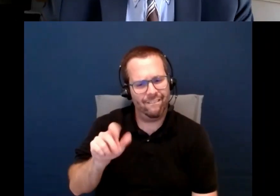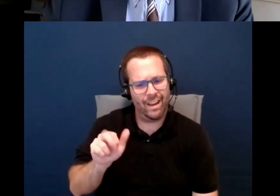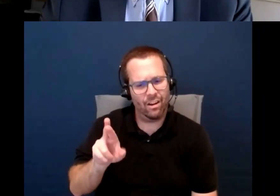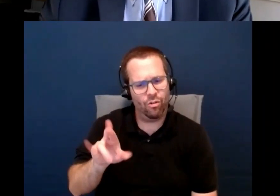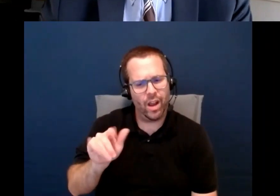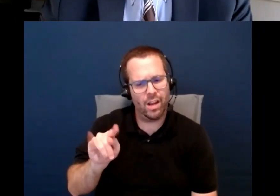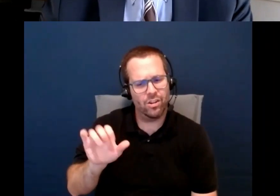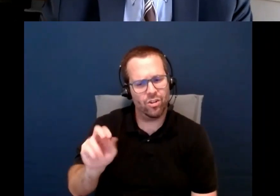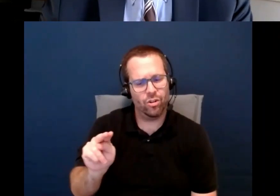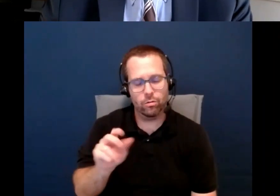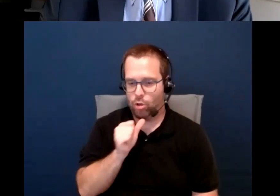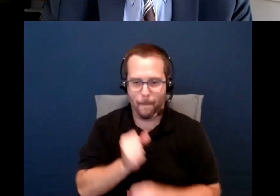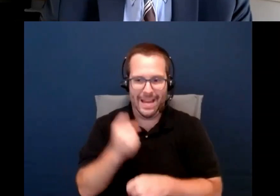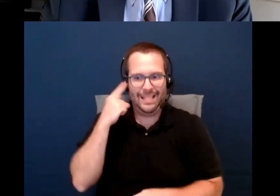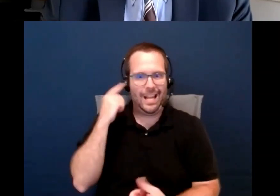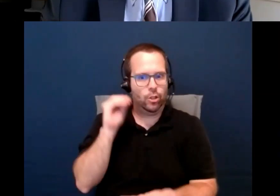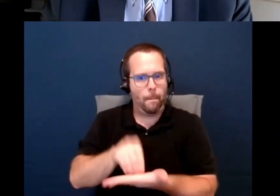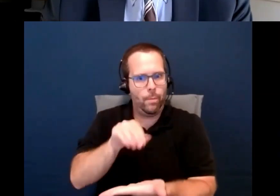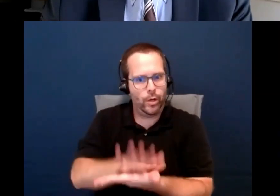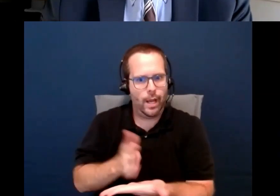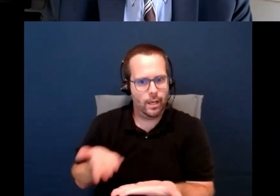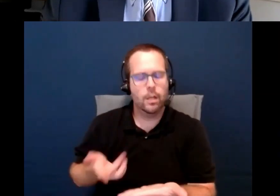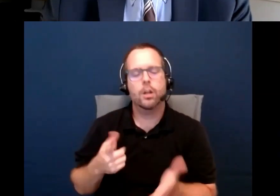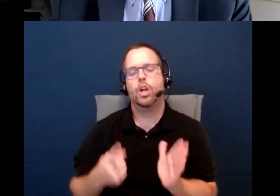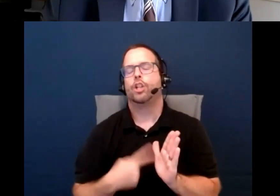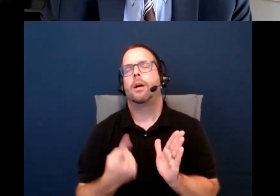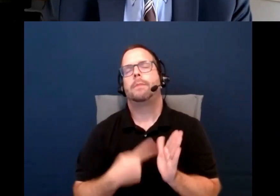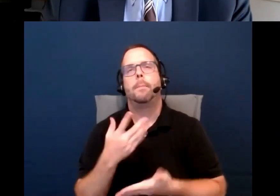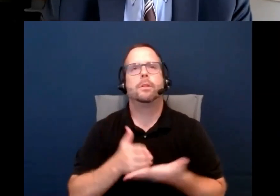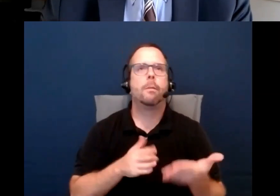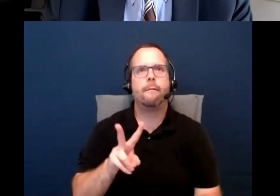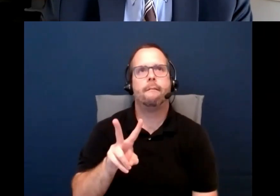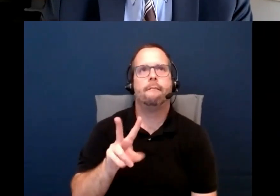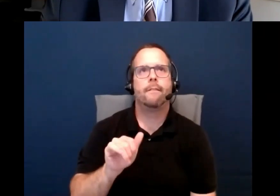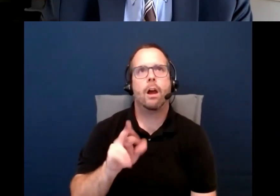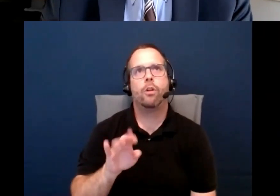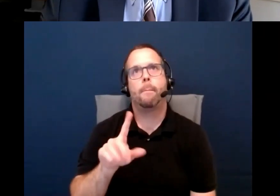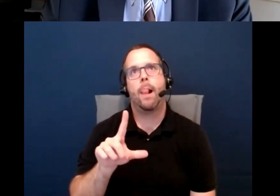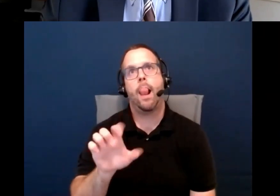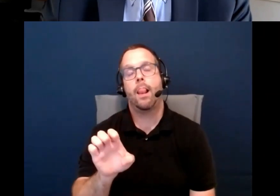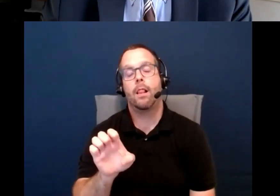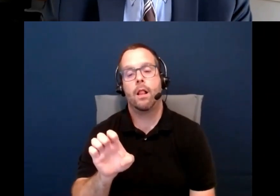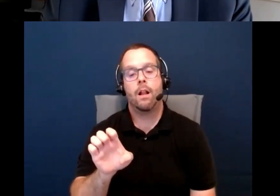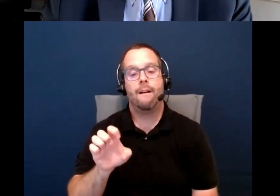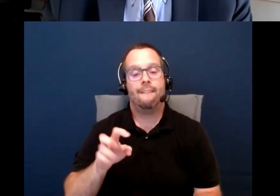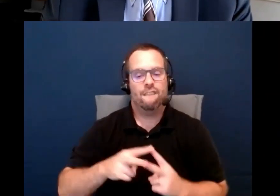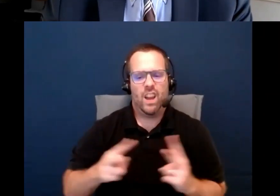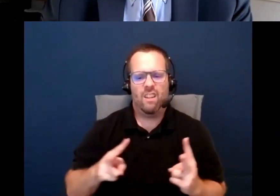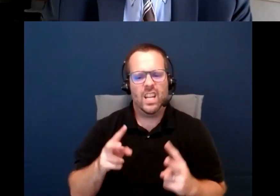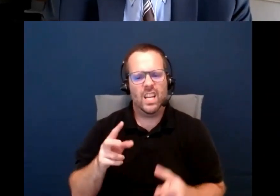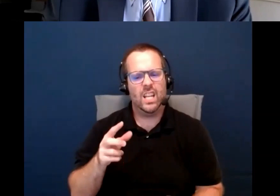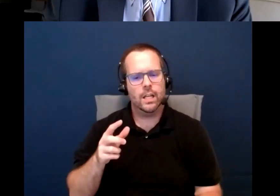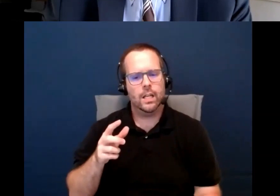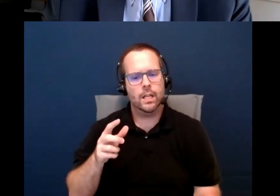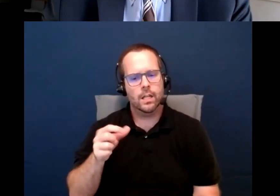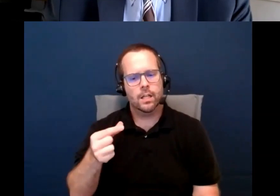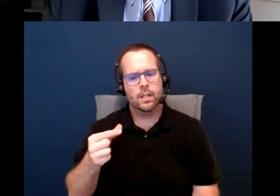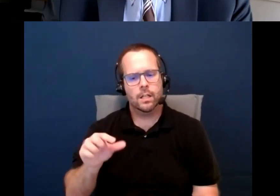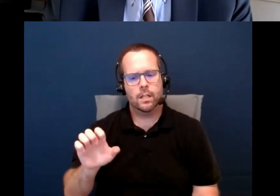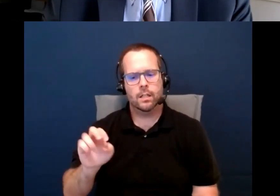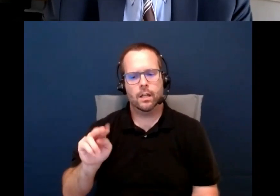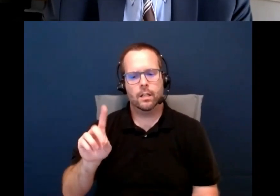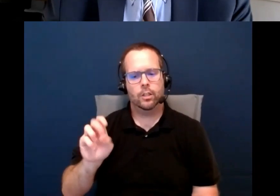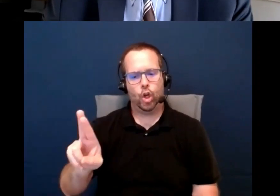Sometimes there are variables that may be very gender specific, and again, they'll make